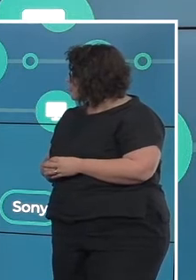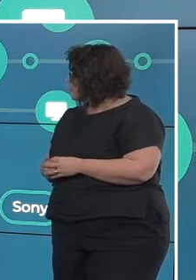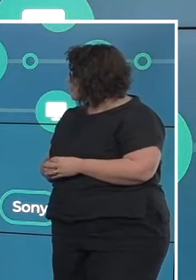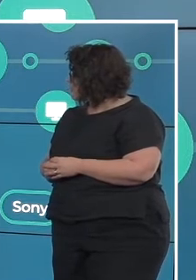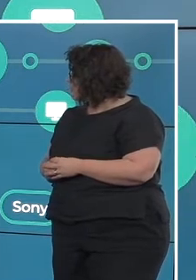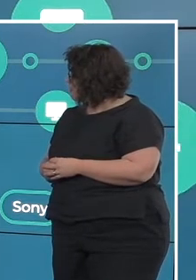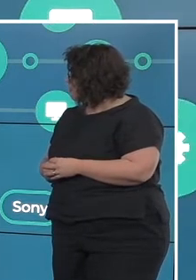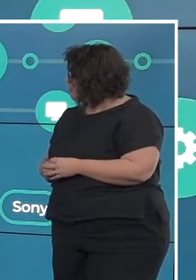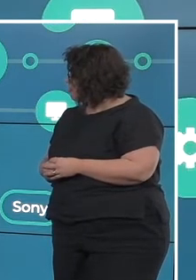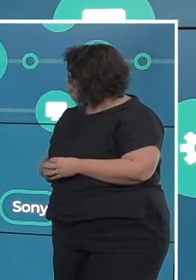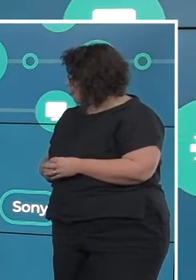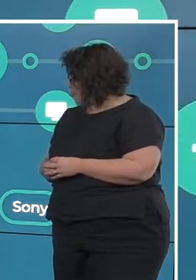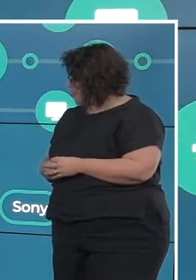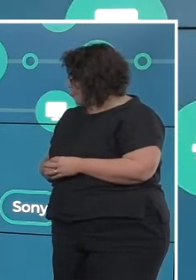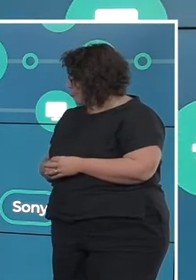take it out.